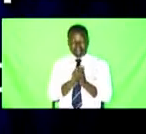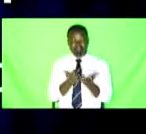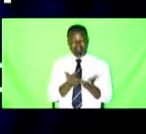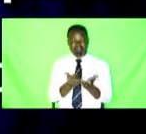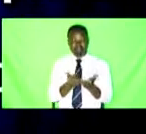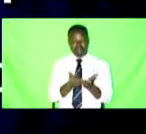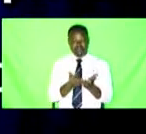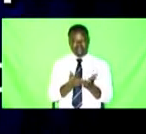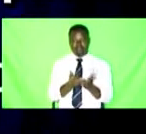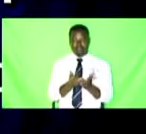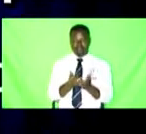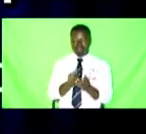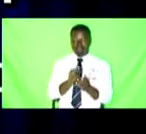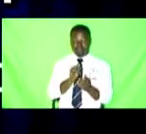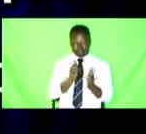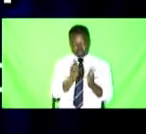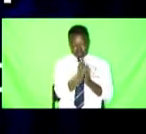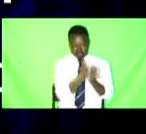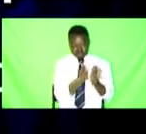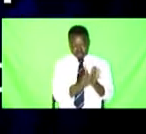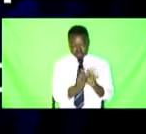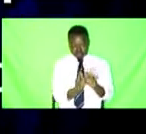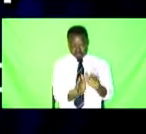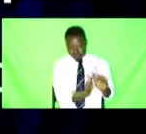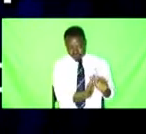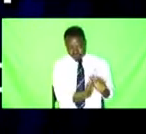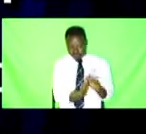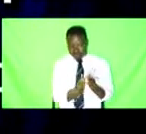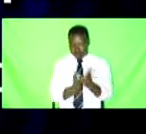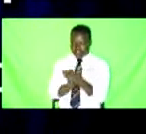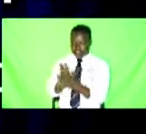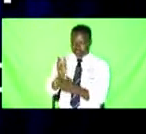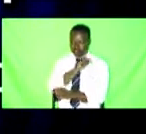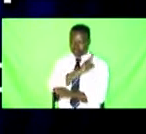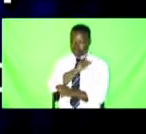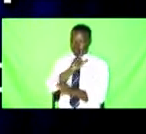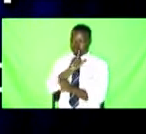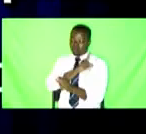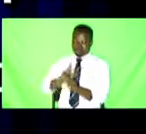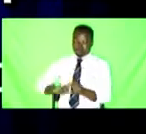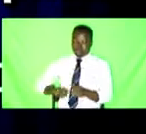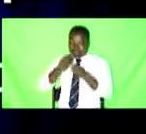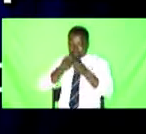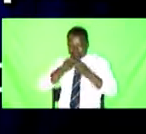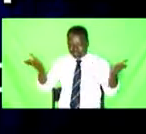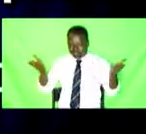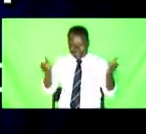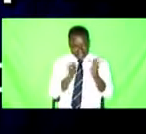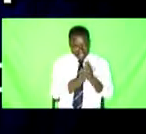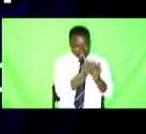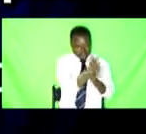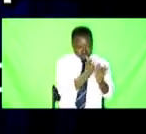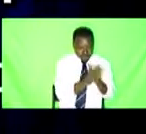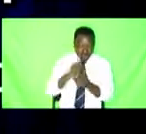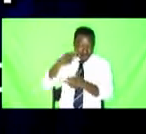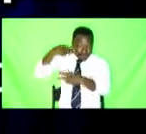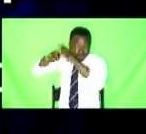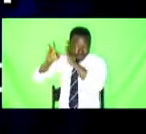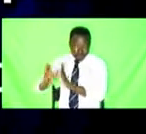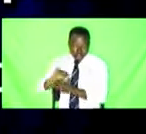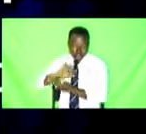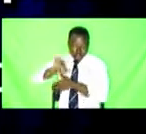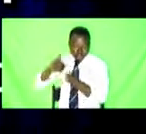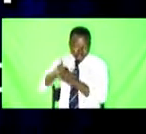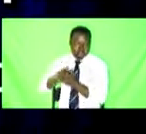law, the righteousness of God has been made known, to which the law and the prophets testify.